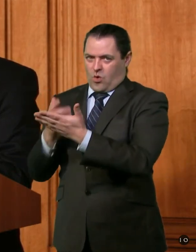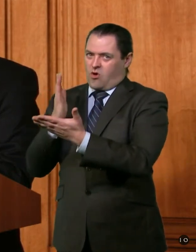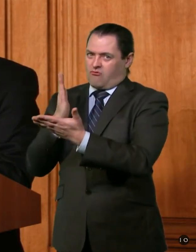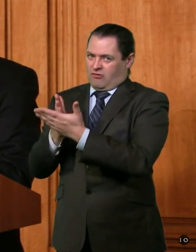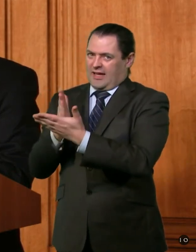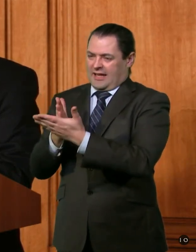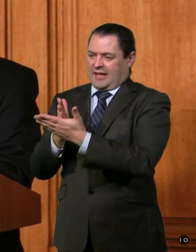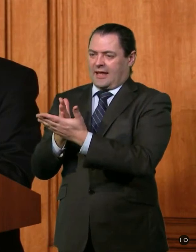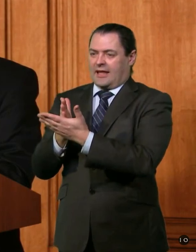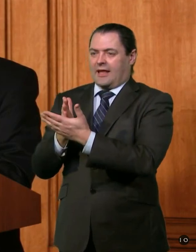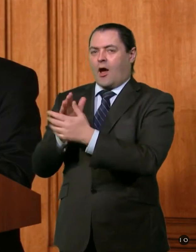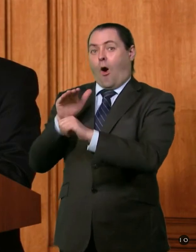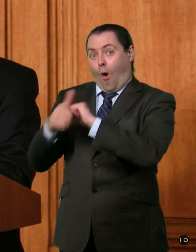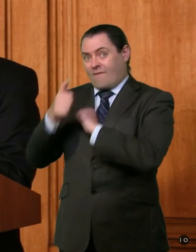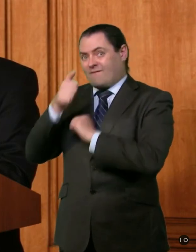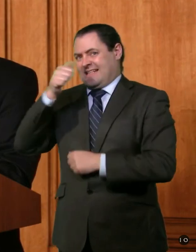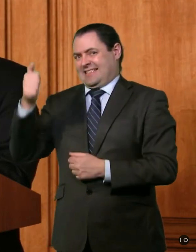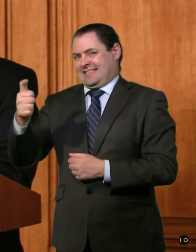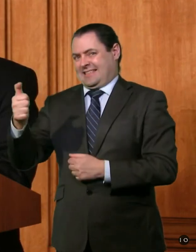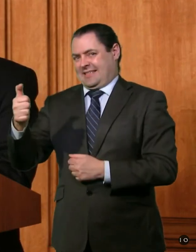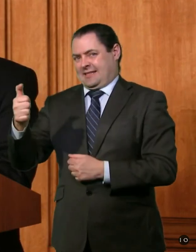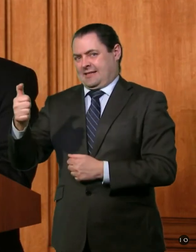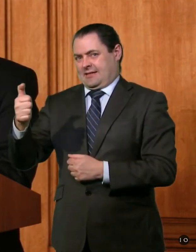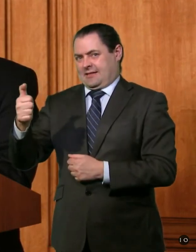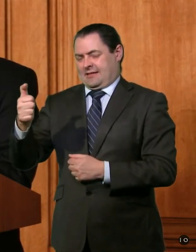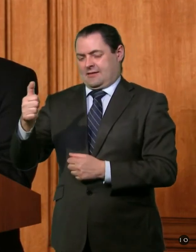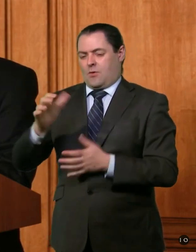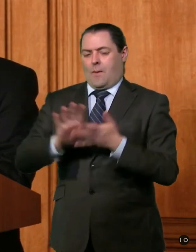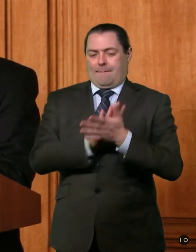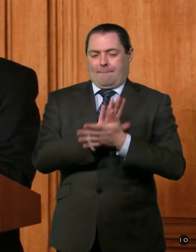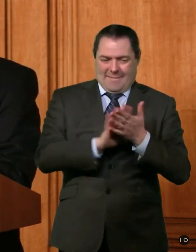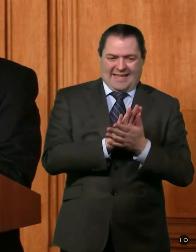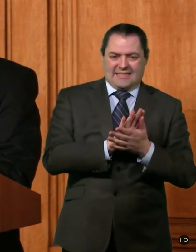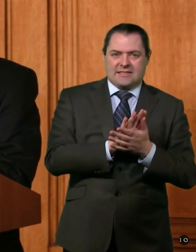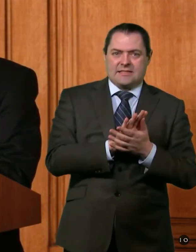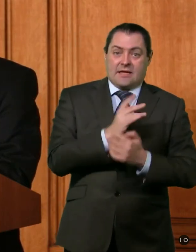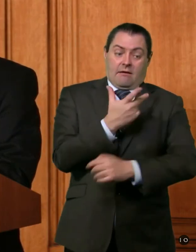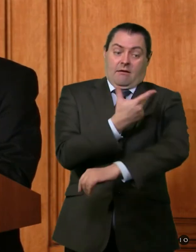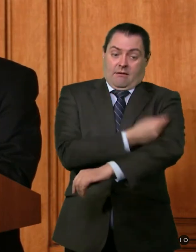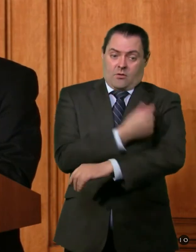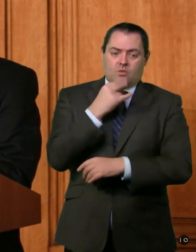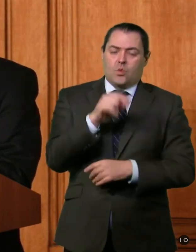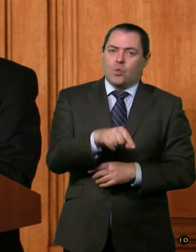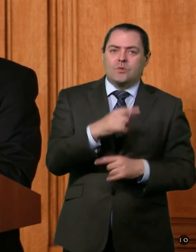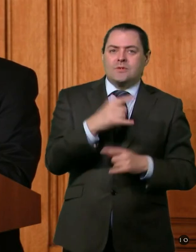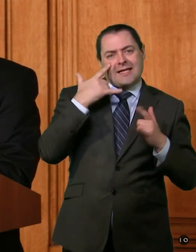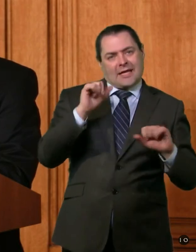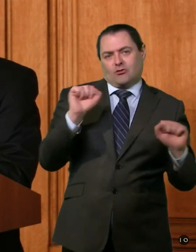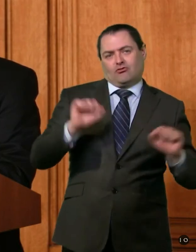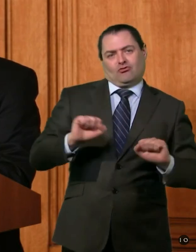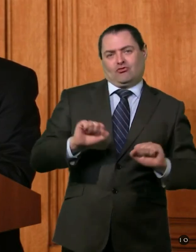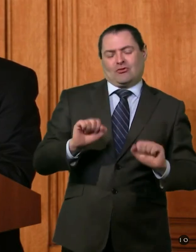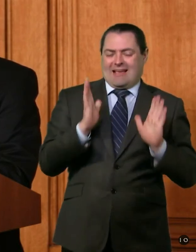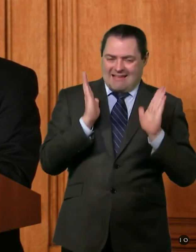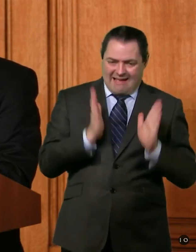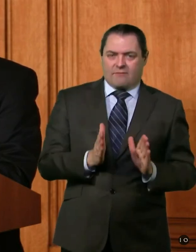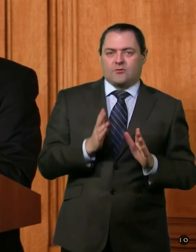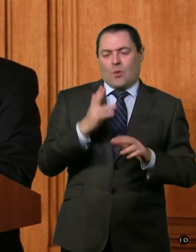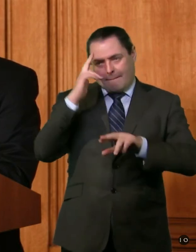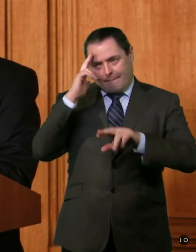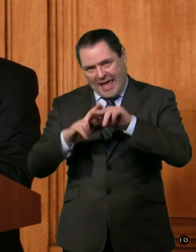discussed individual decision with the physician and the parents. Nevertheless, it is